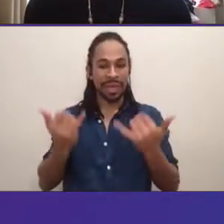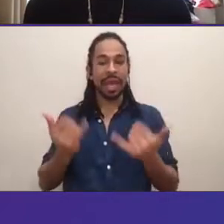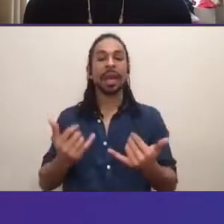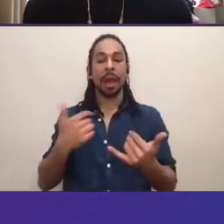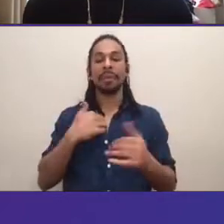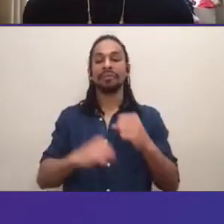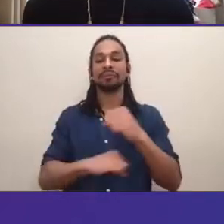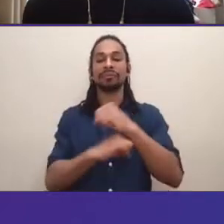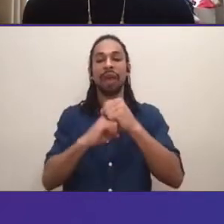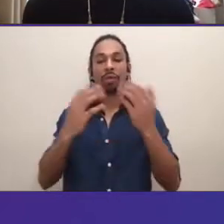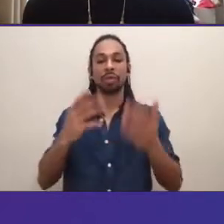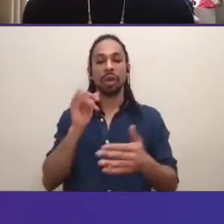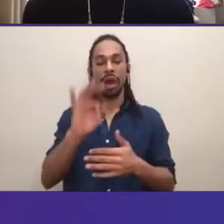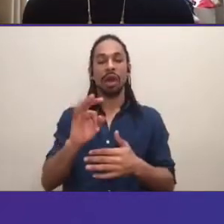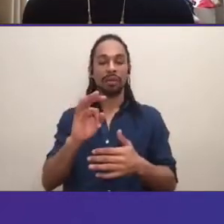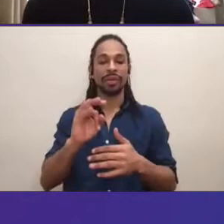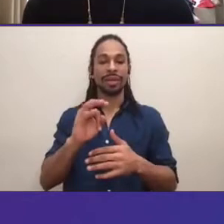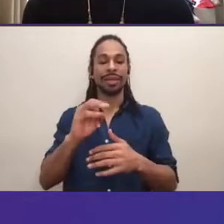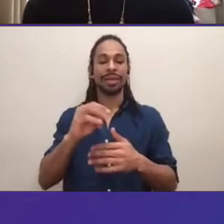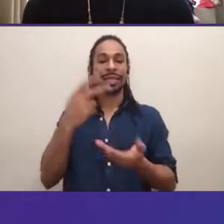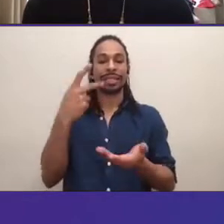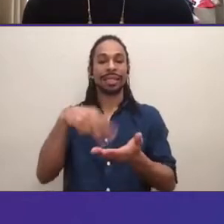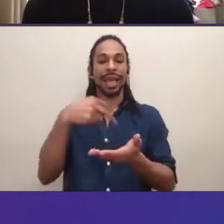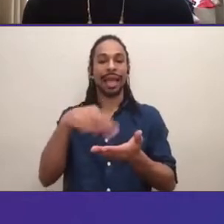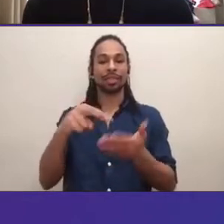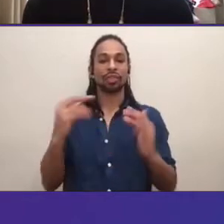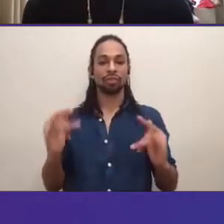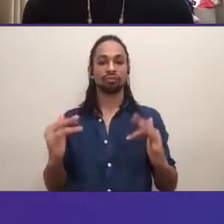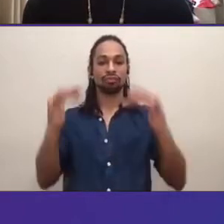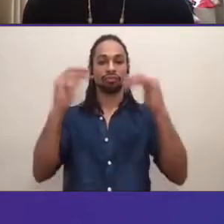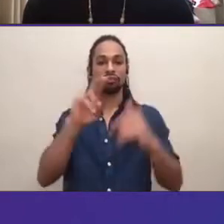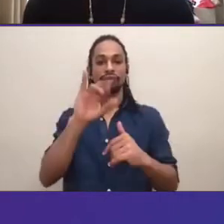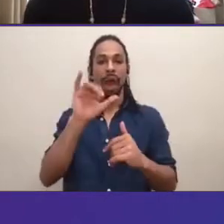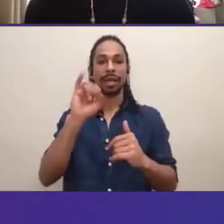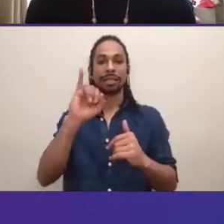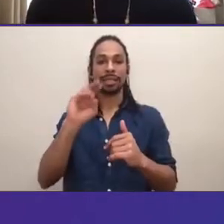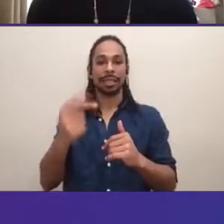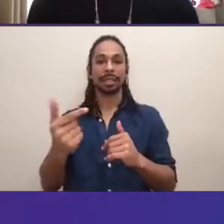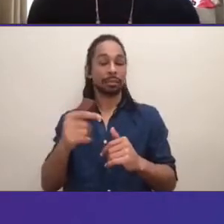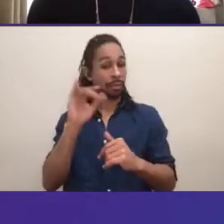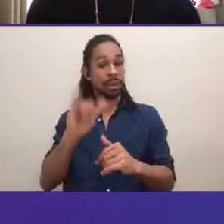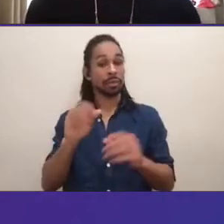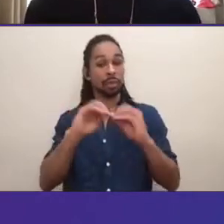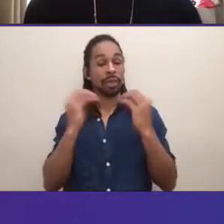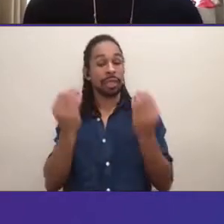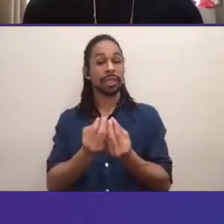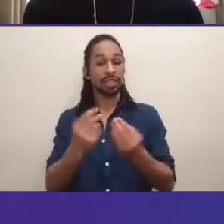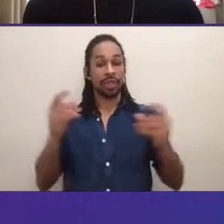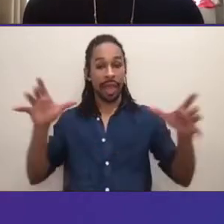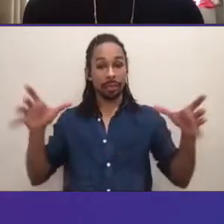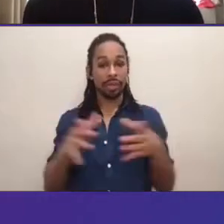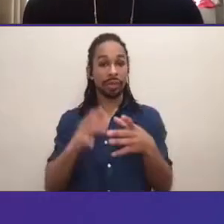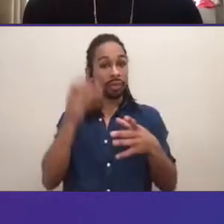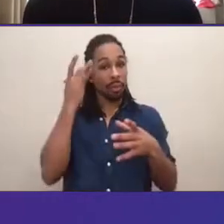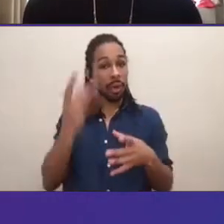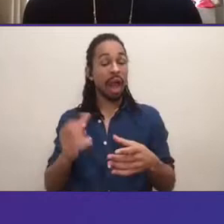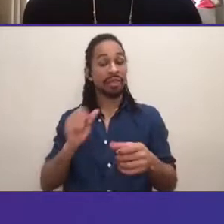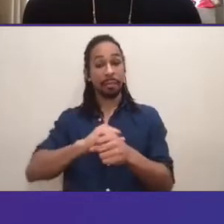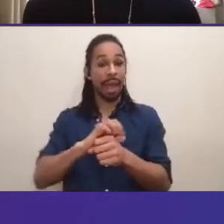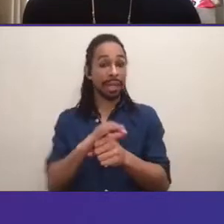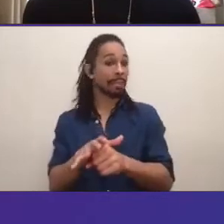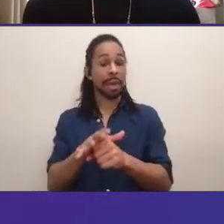Rising. And Dance Rising is an organization that came together because of the pandemic